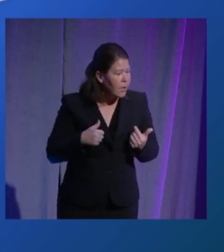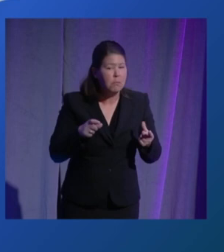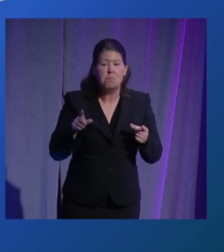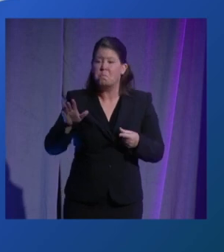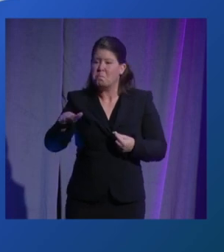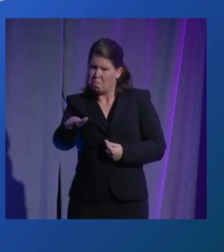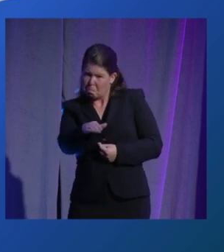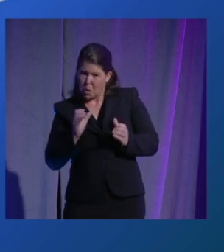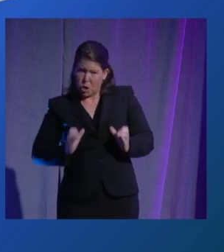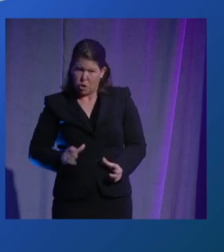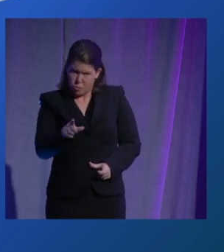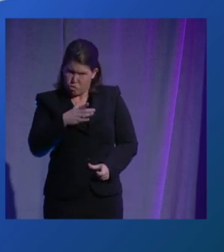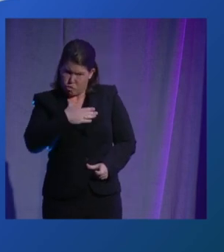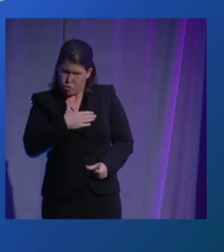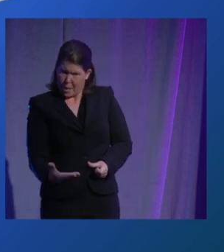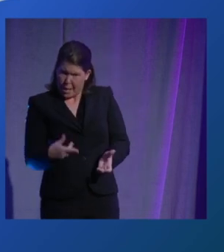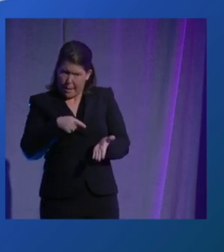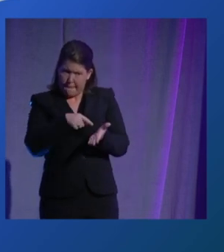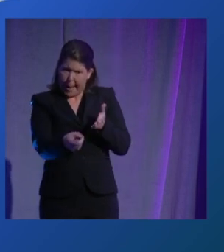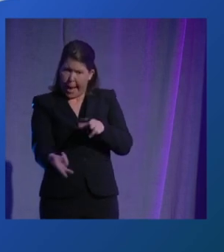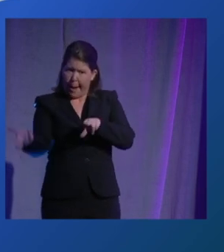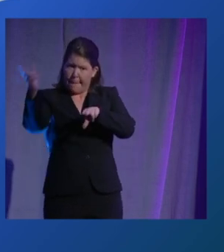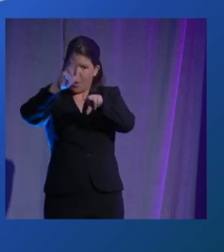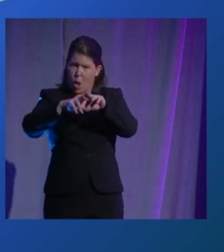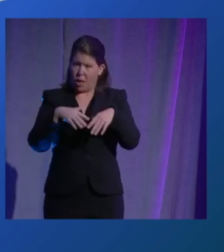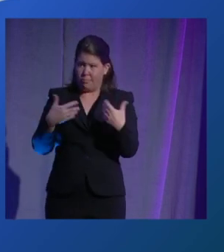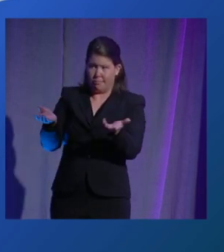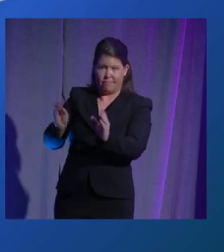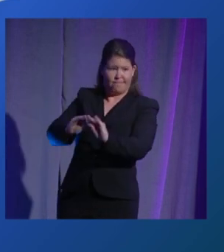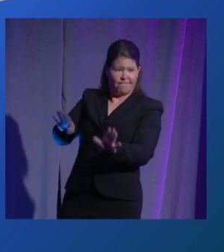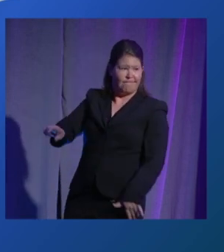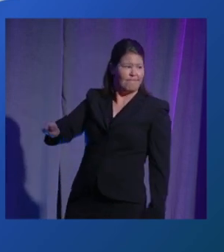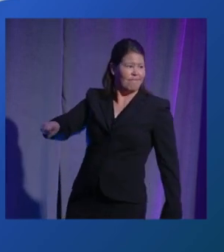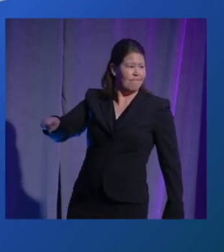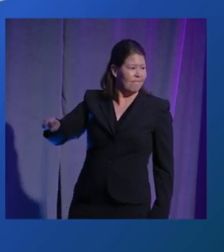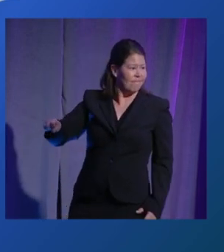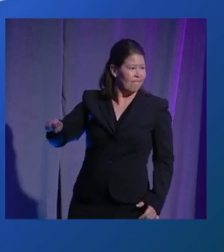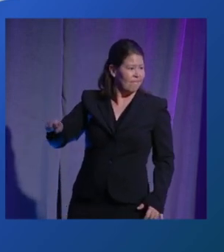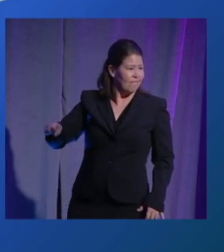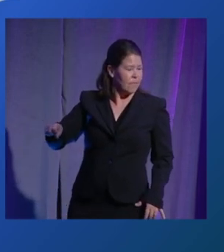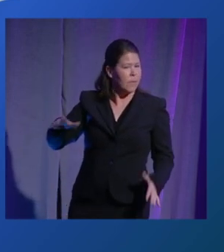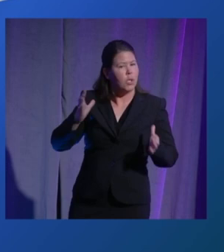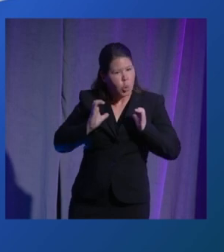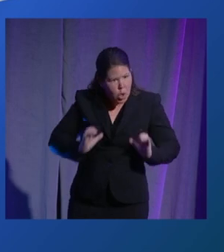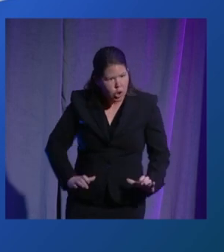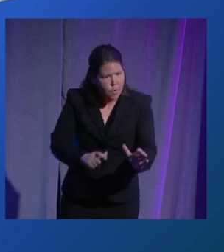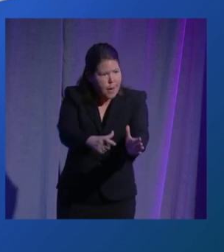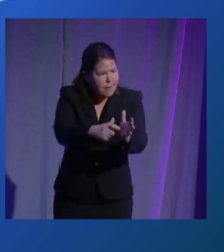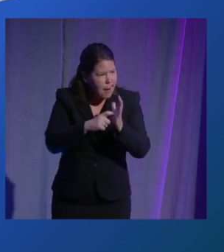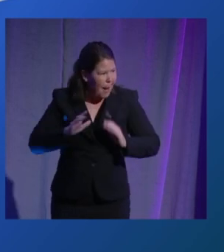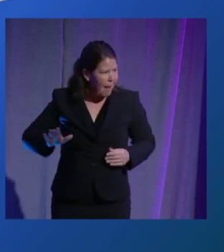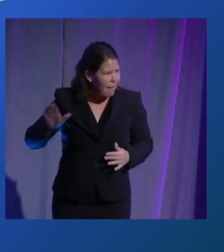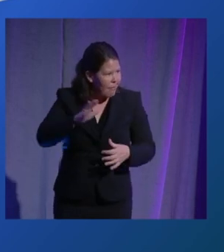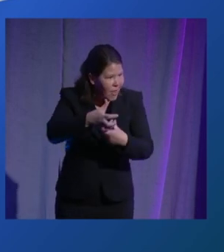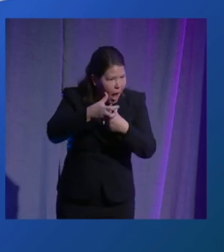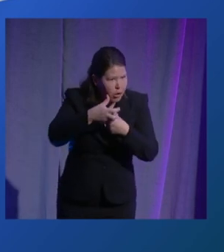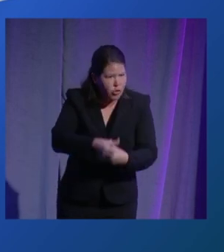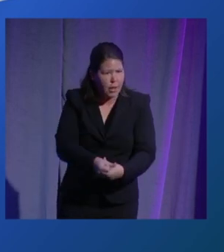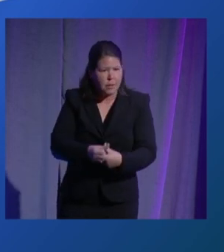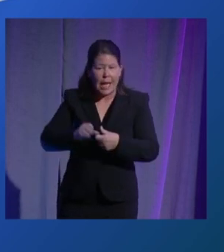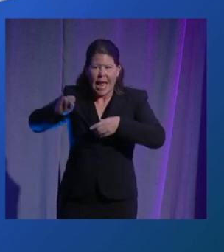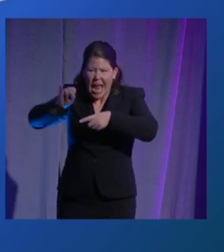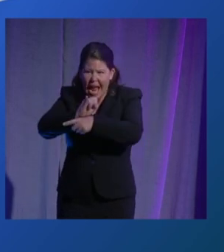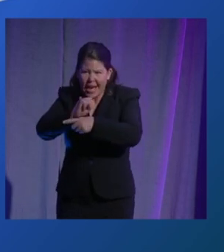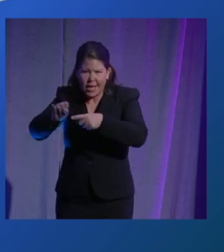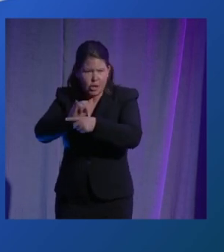are so that mismatch from consumer demand for trust and industry's ability to meet it that's what I think we're going to solve as an